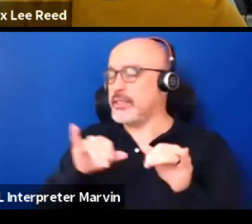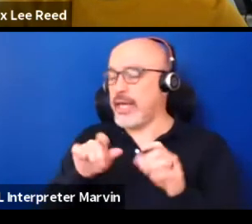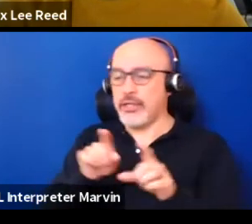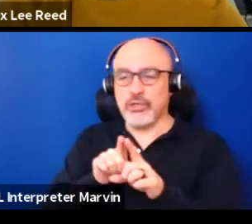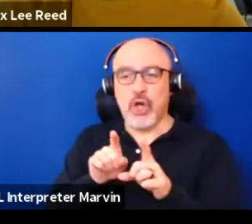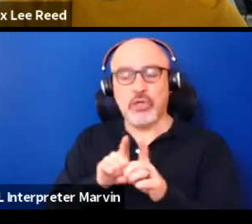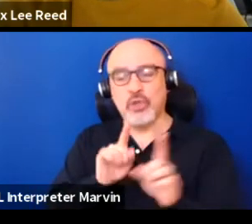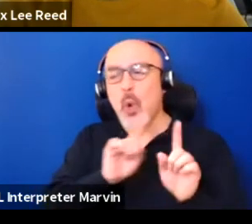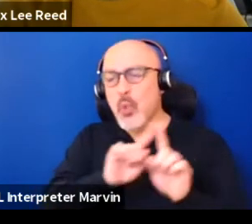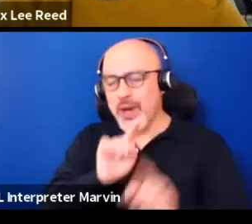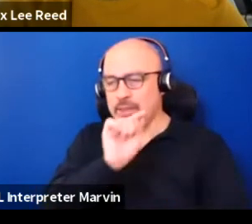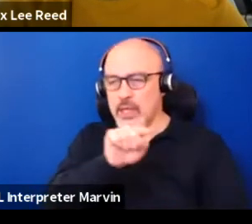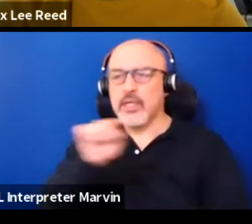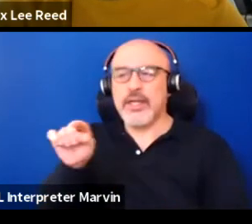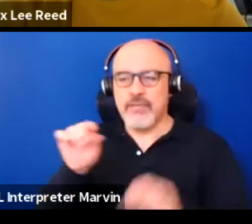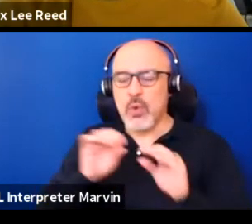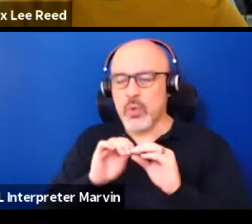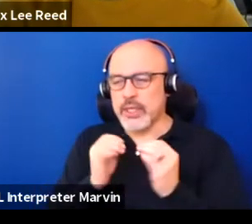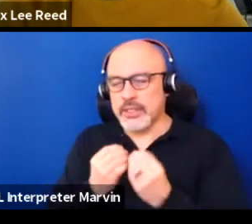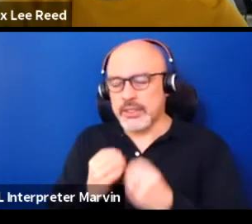organizations.